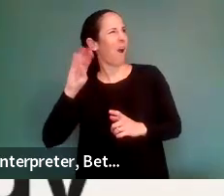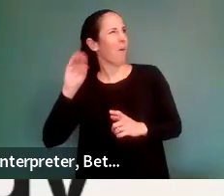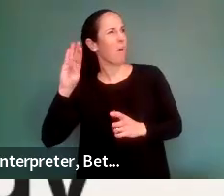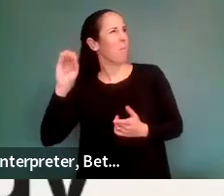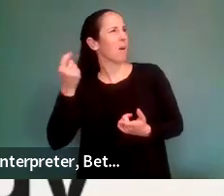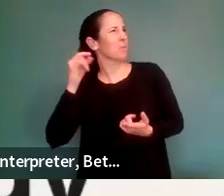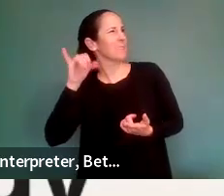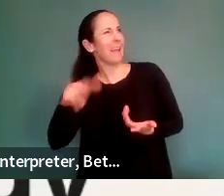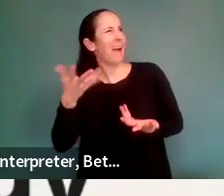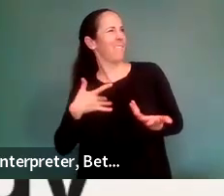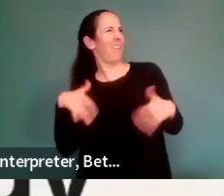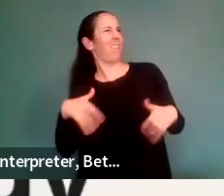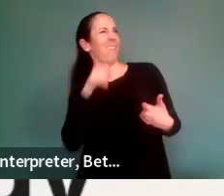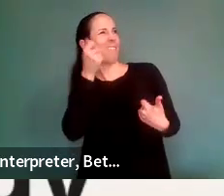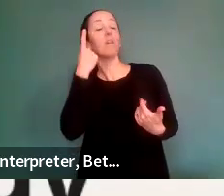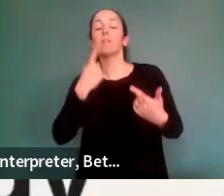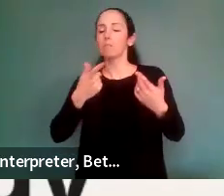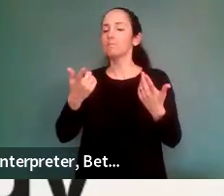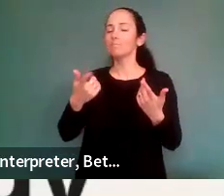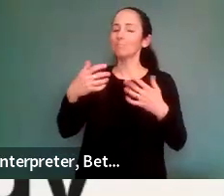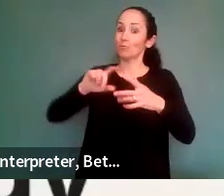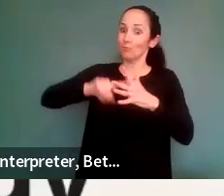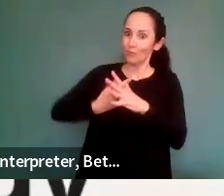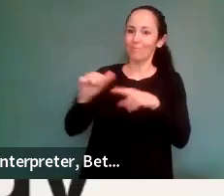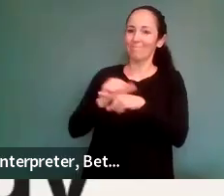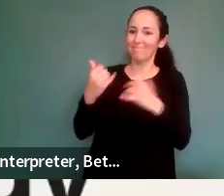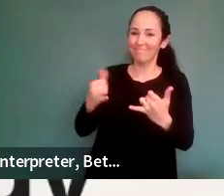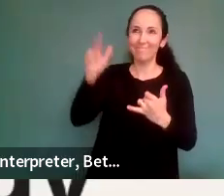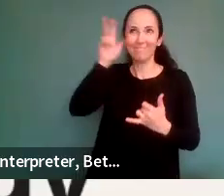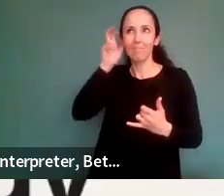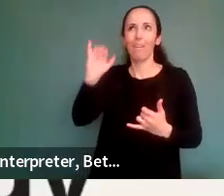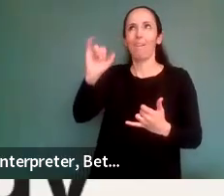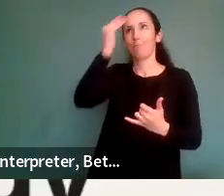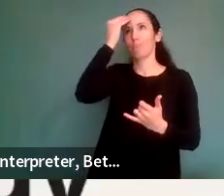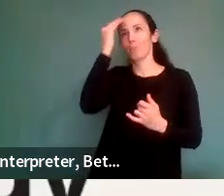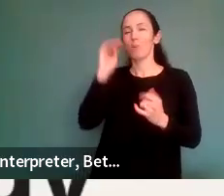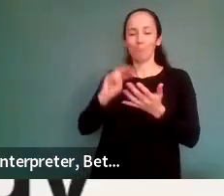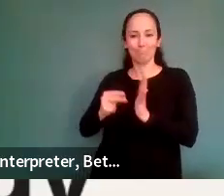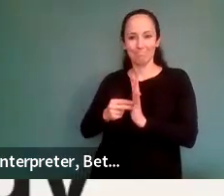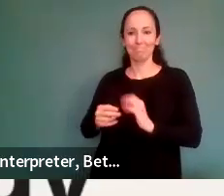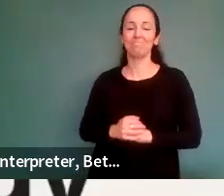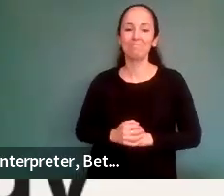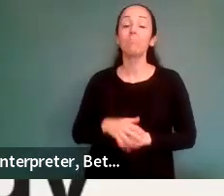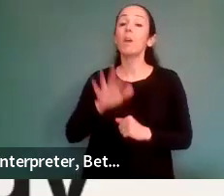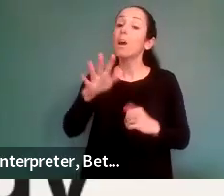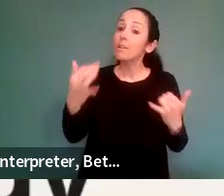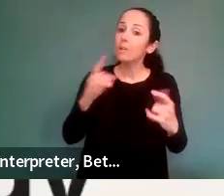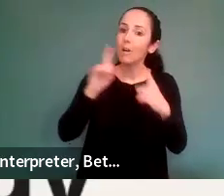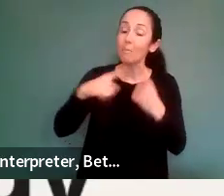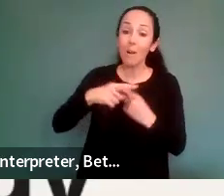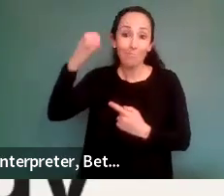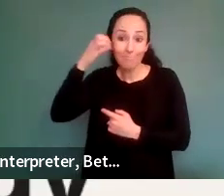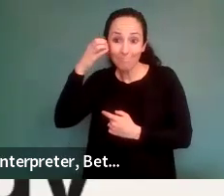Now let's talk about smartphones and tablets. Now, as you know, the smartphones, whether they be iPhones